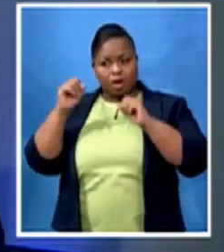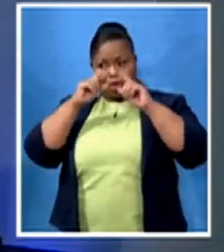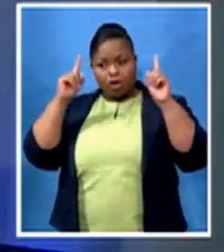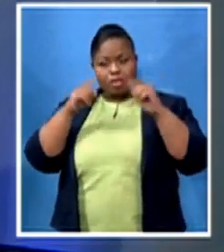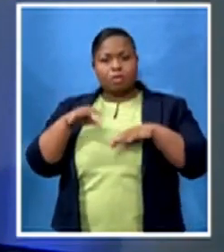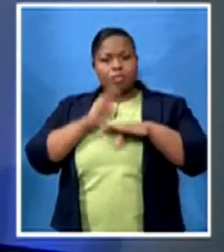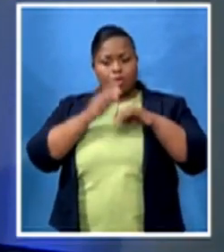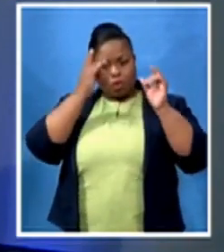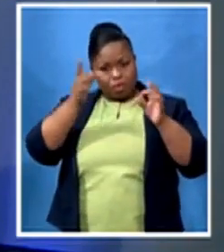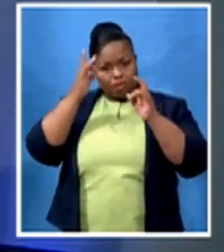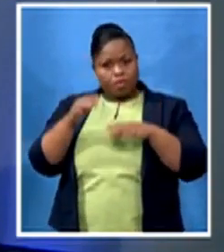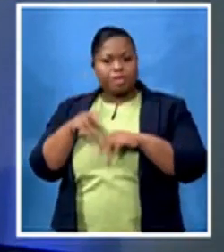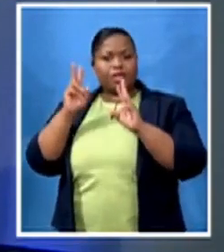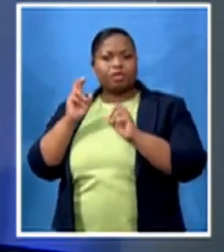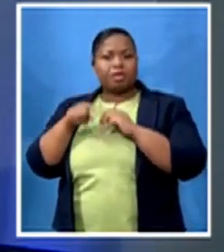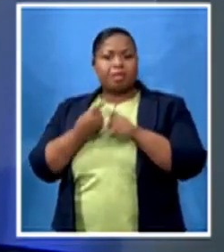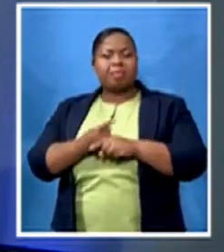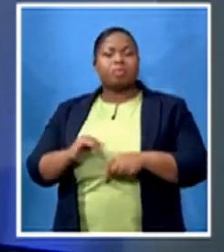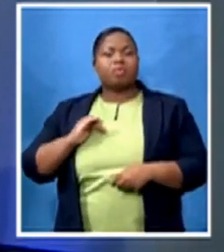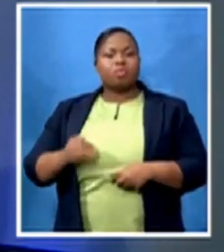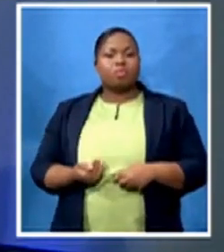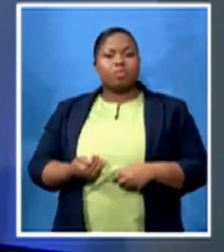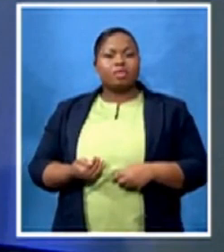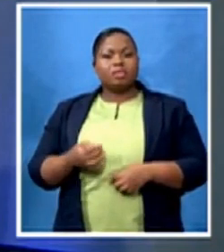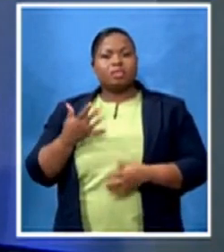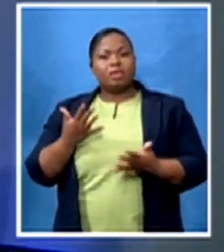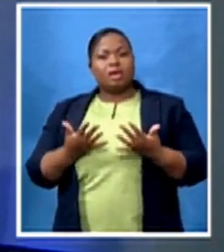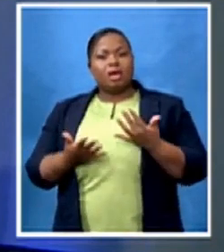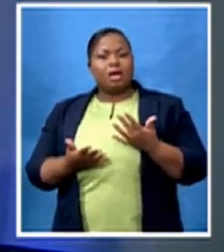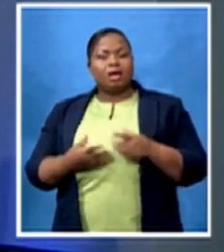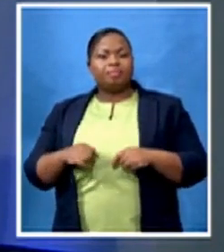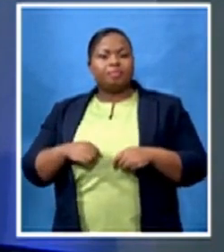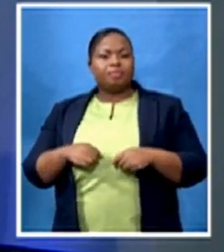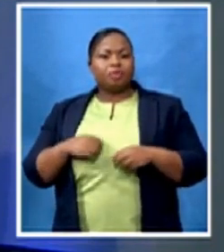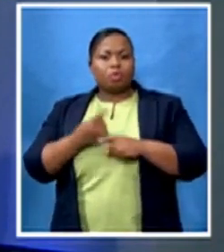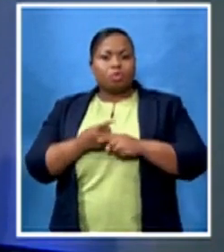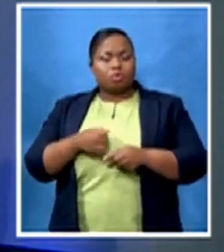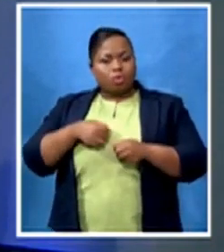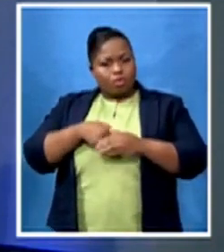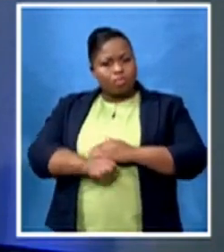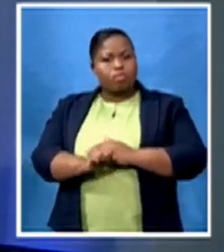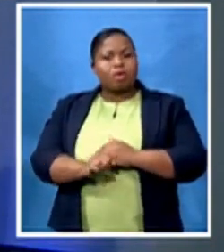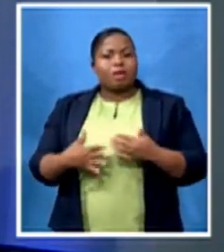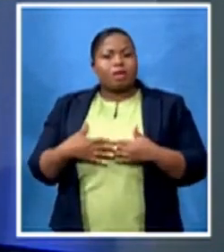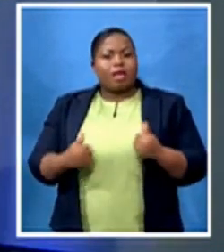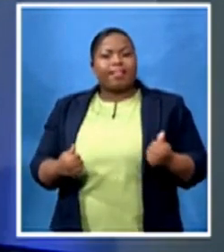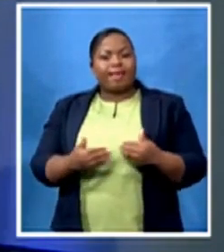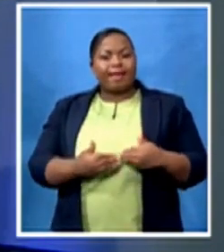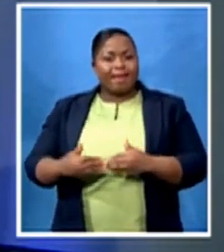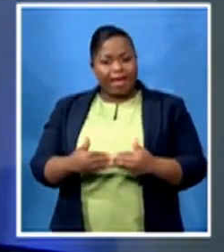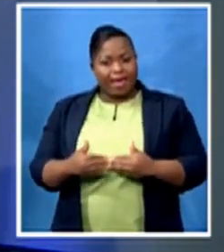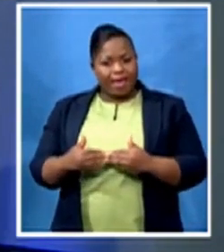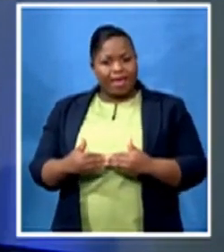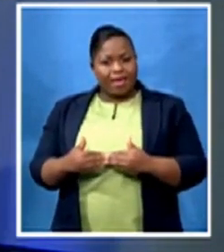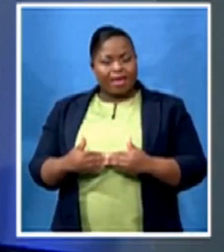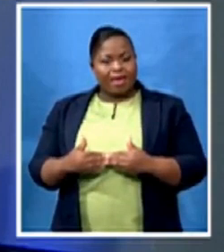women's sexuality and sexual and reproductive health care. What would you say, Doctor, is the most pressing